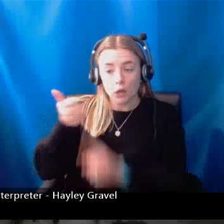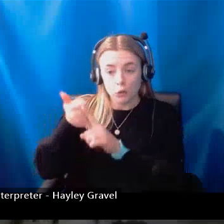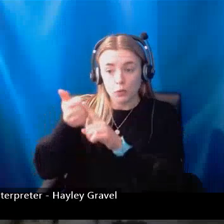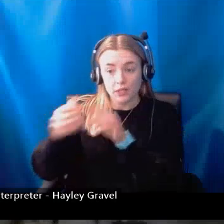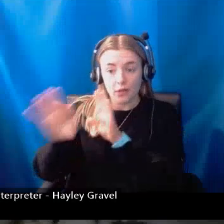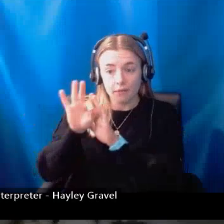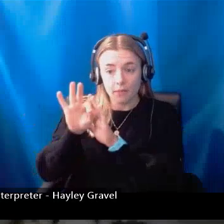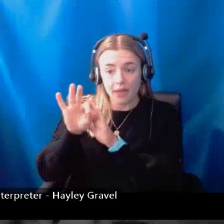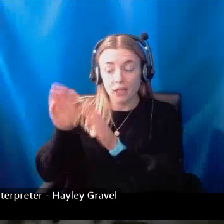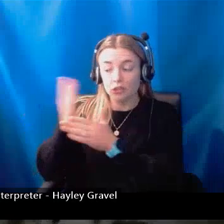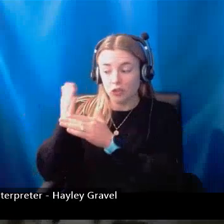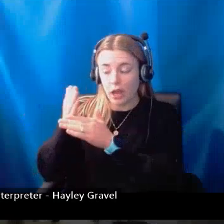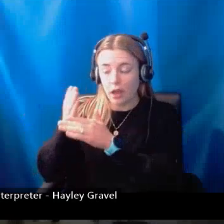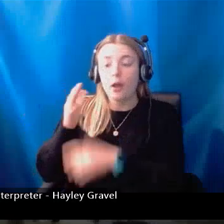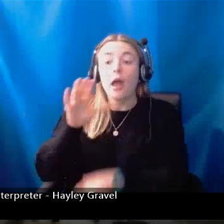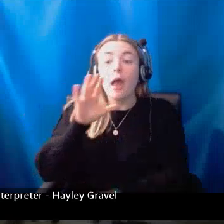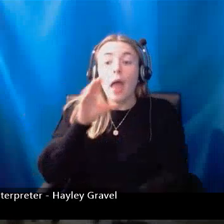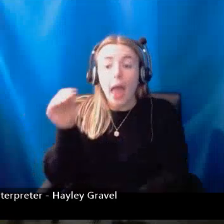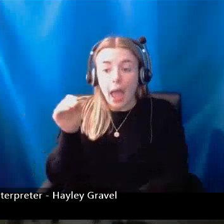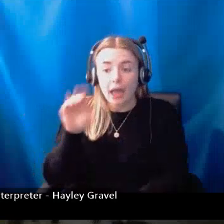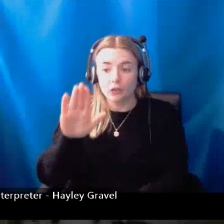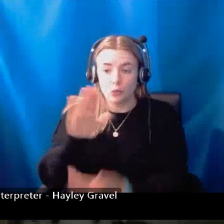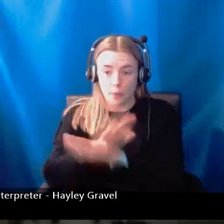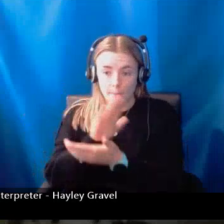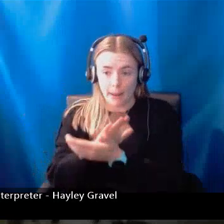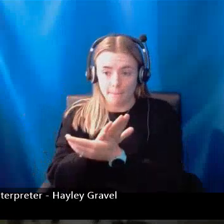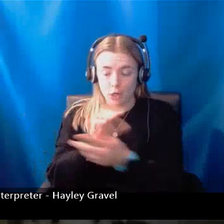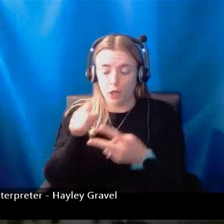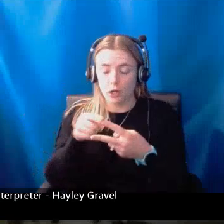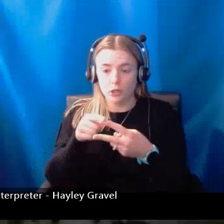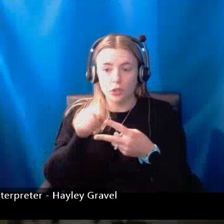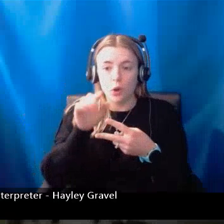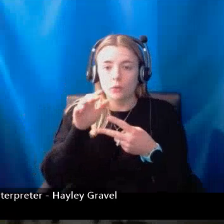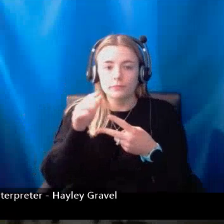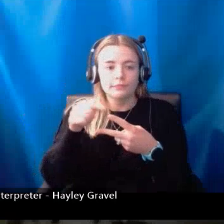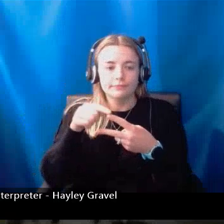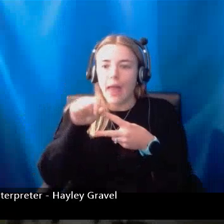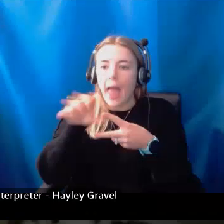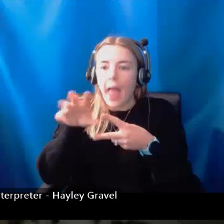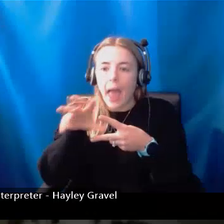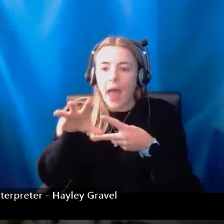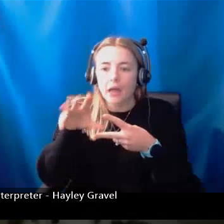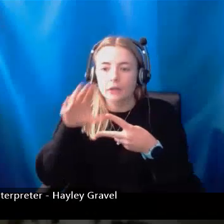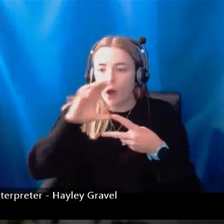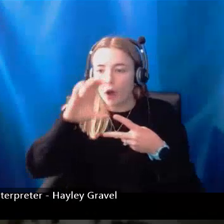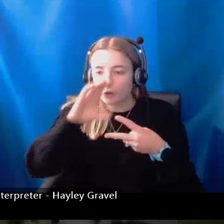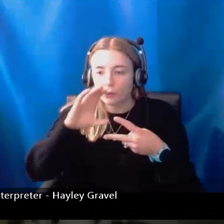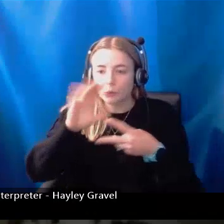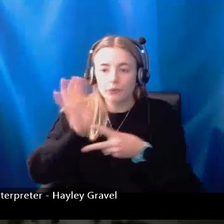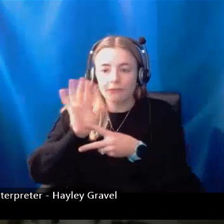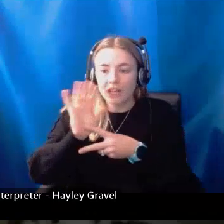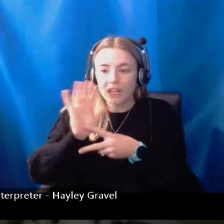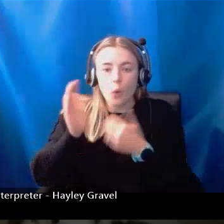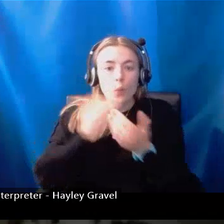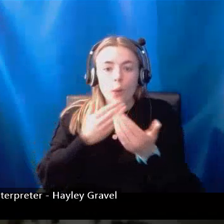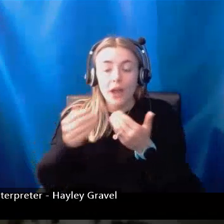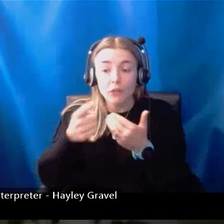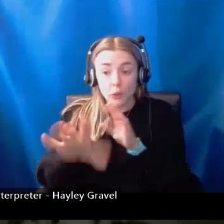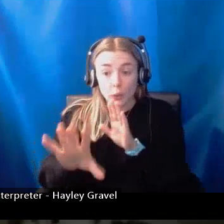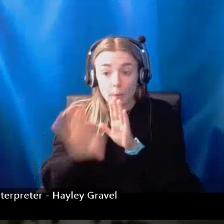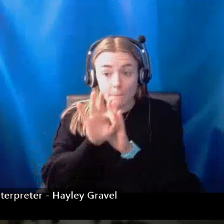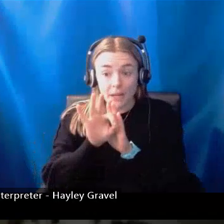your paper. So I need to make sure I'm seeing your whatever ad, cartoon, video, whatever you're using